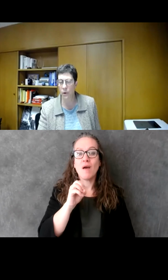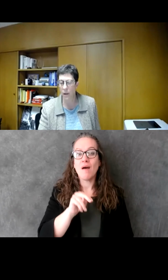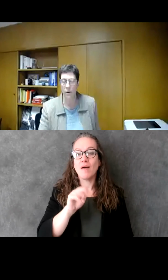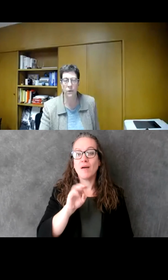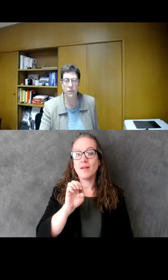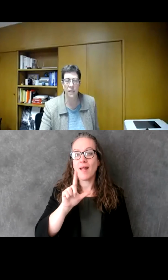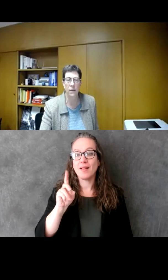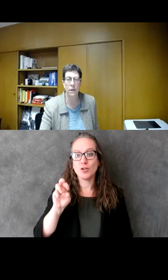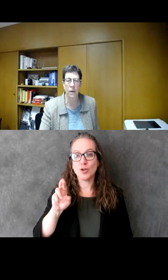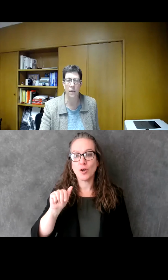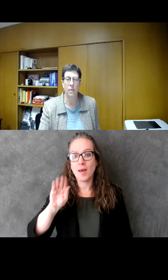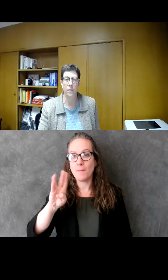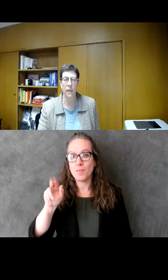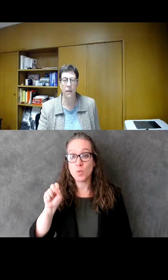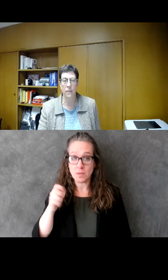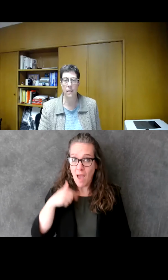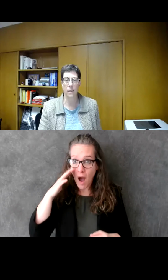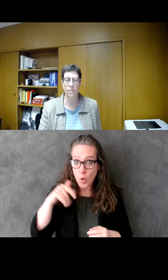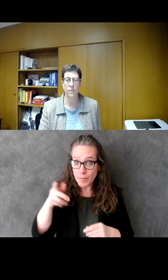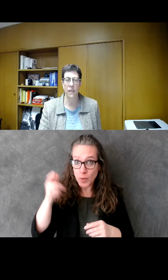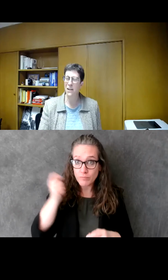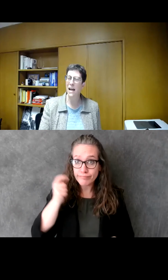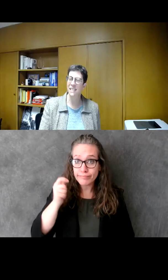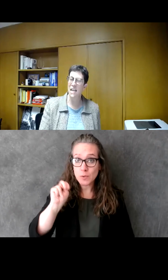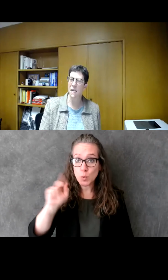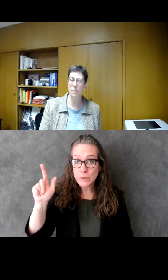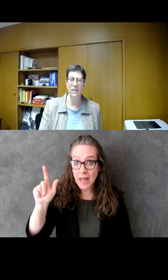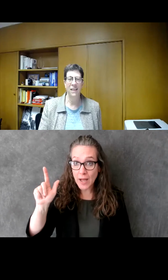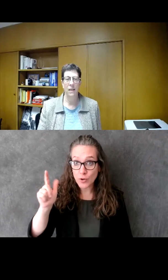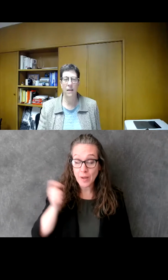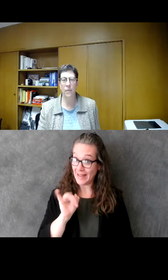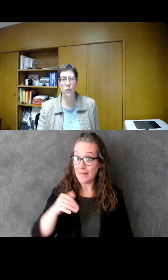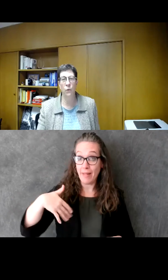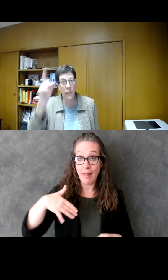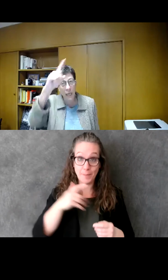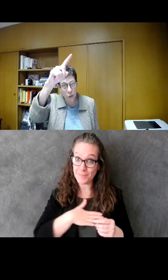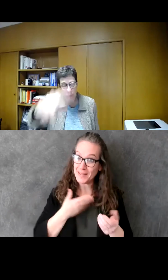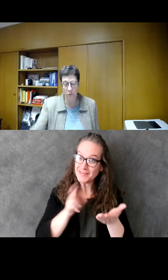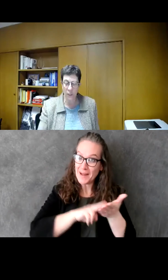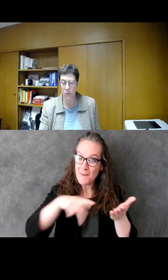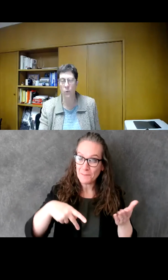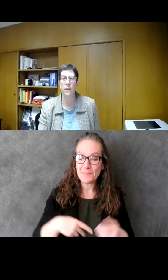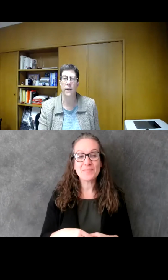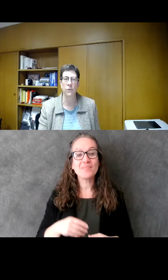hope you're on our newsletter. If not, sign up. And don't forget,